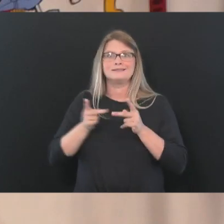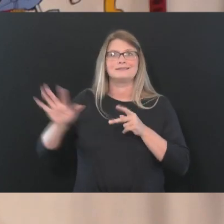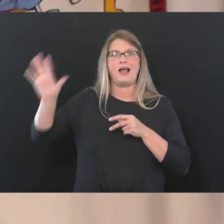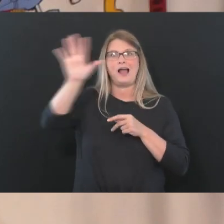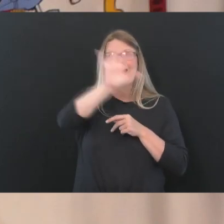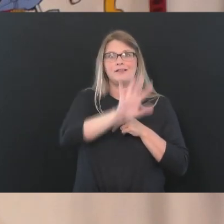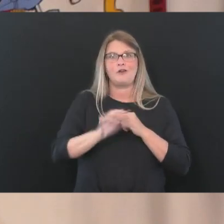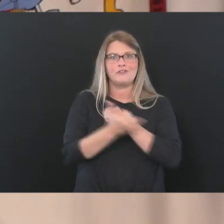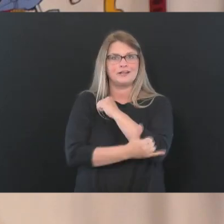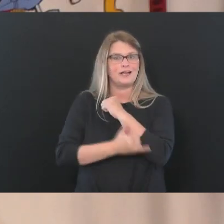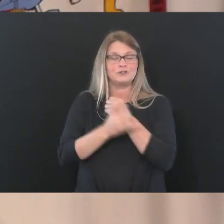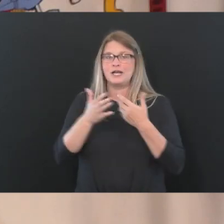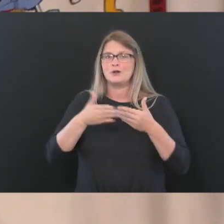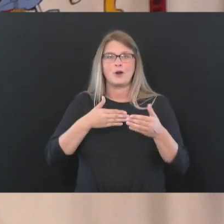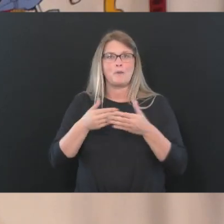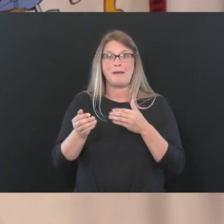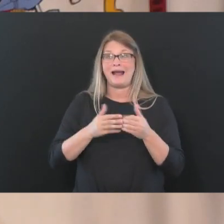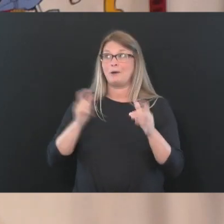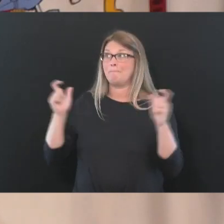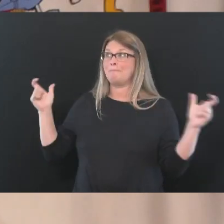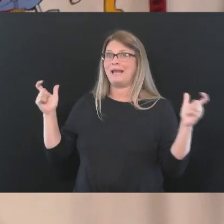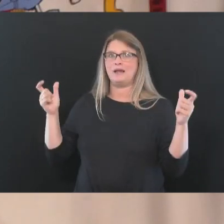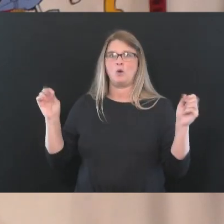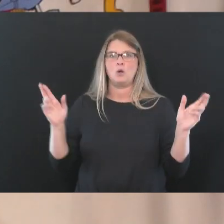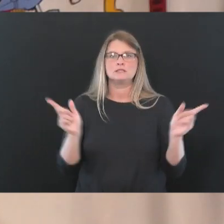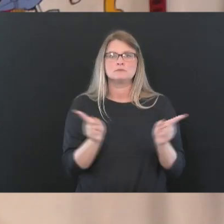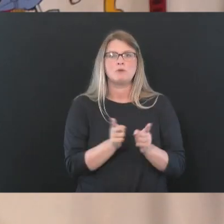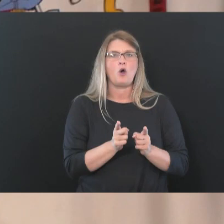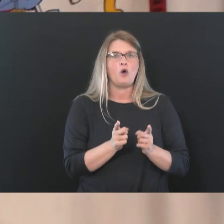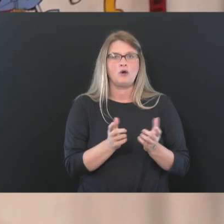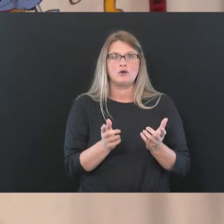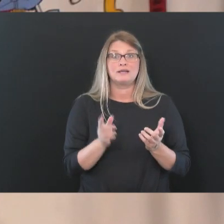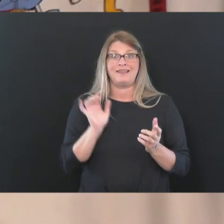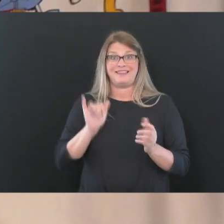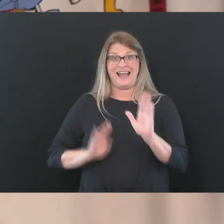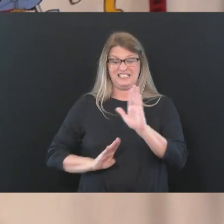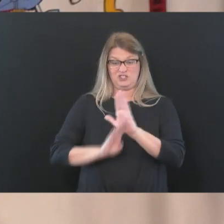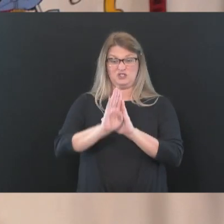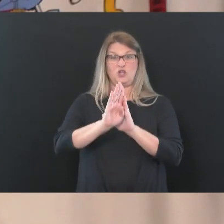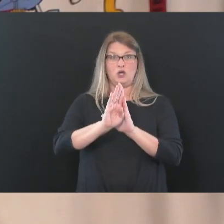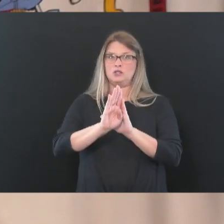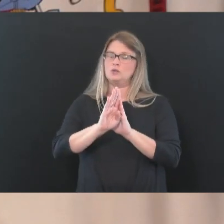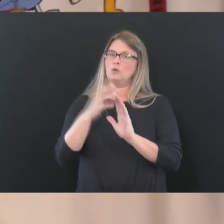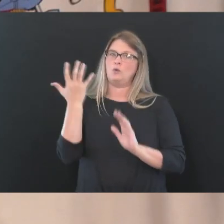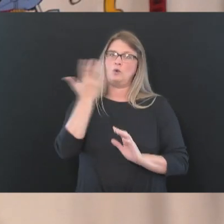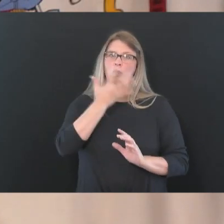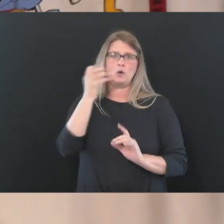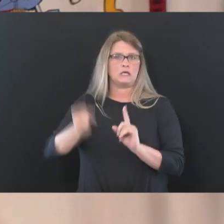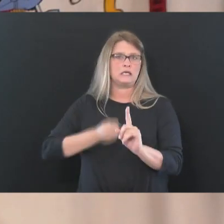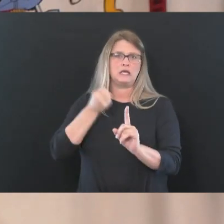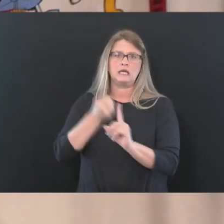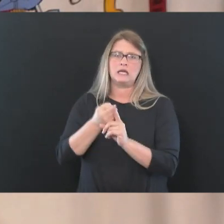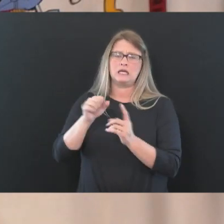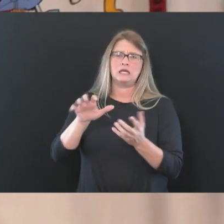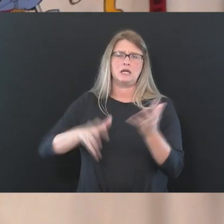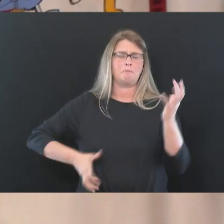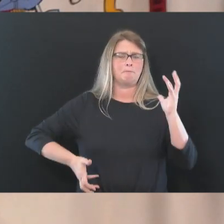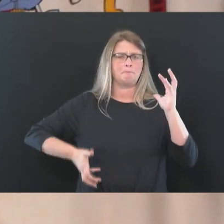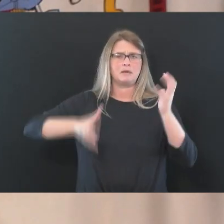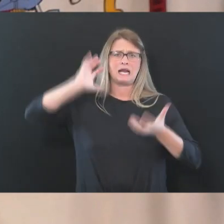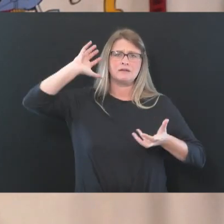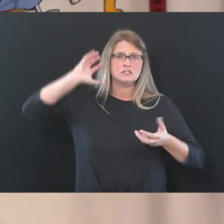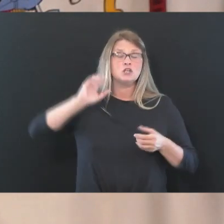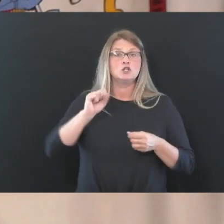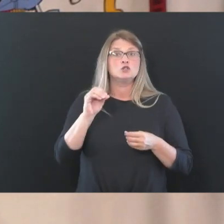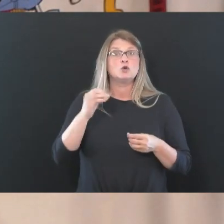or small, the surge can be devastating beyond all comprehension. It's my job. It's